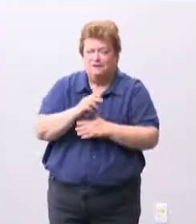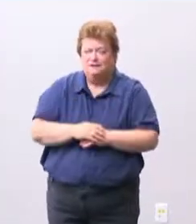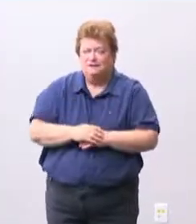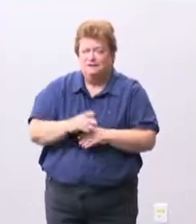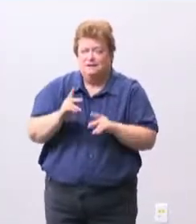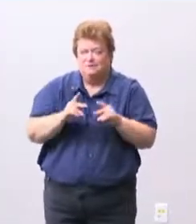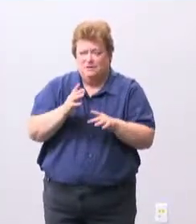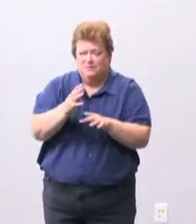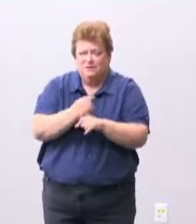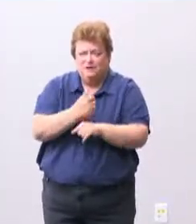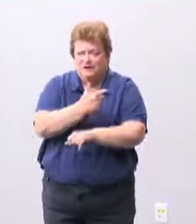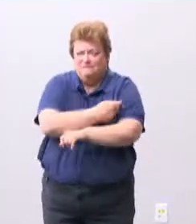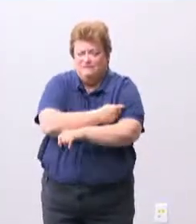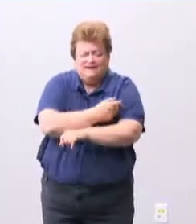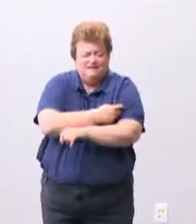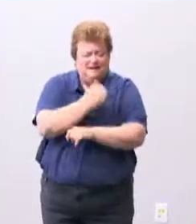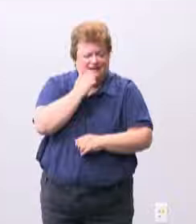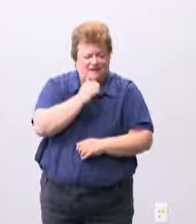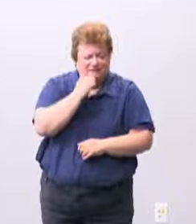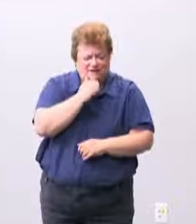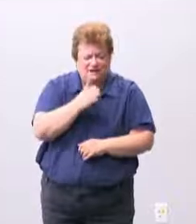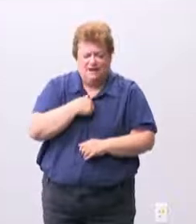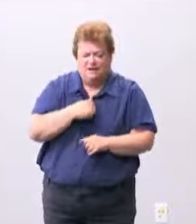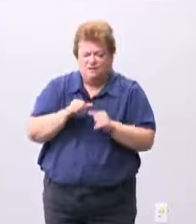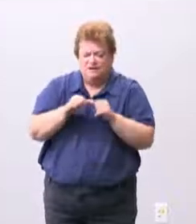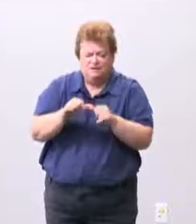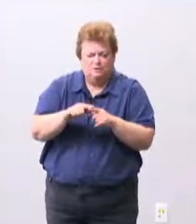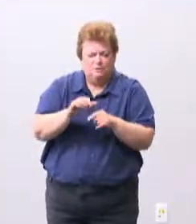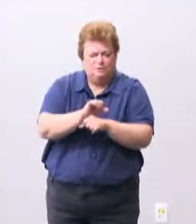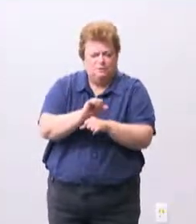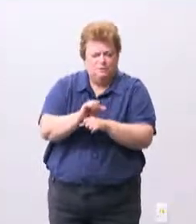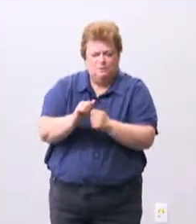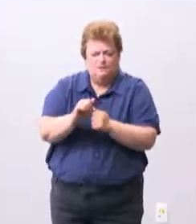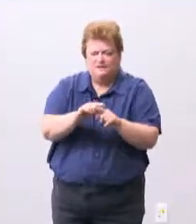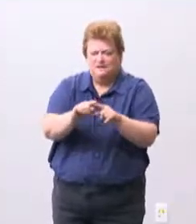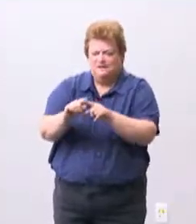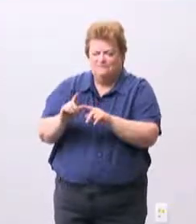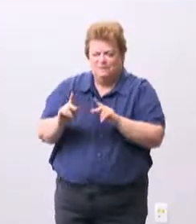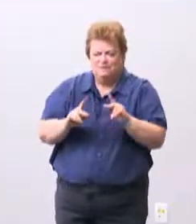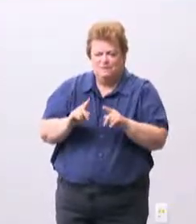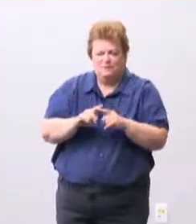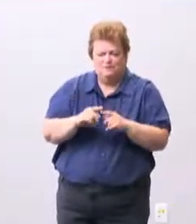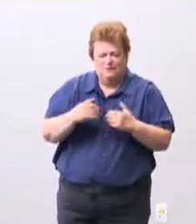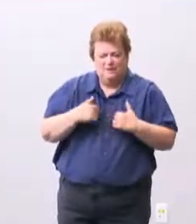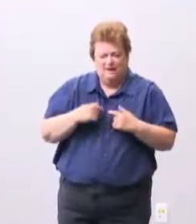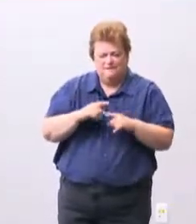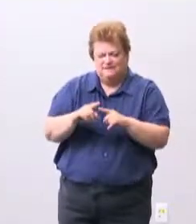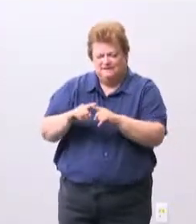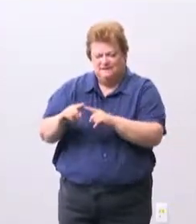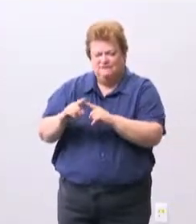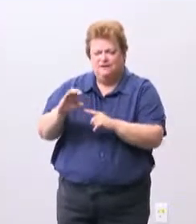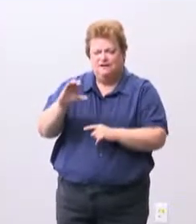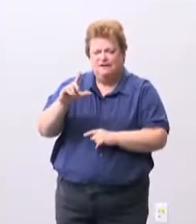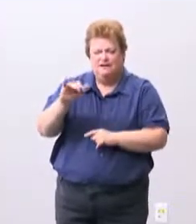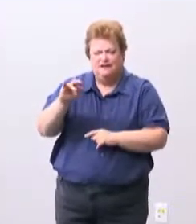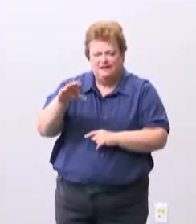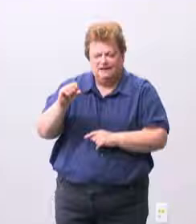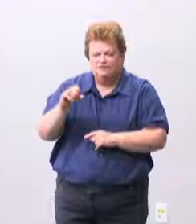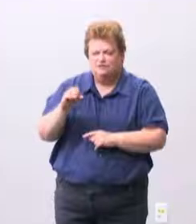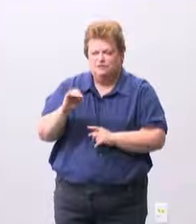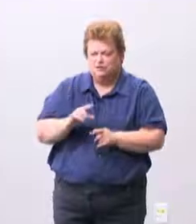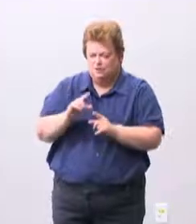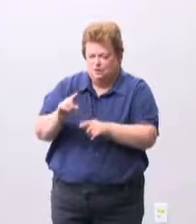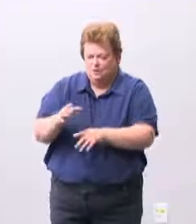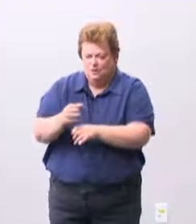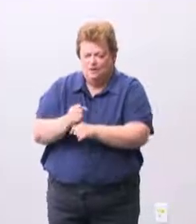getting vaccinated every day, and we continue to work with various partners to host clinics so you can get a